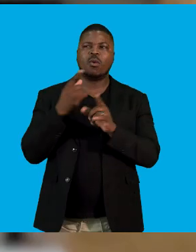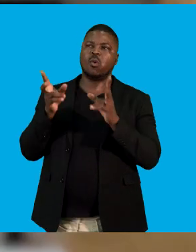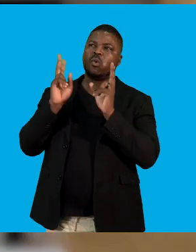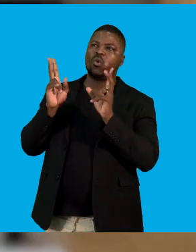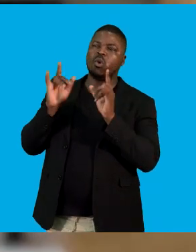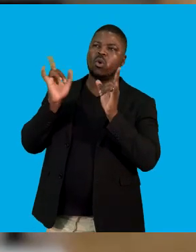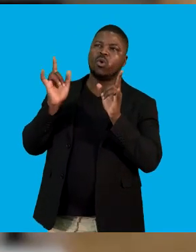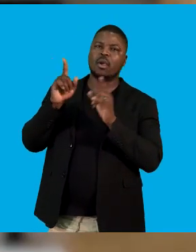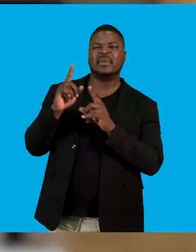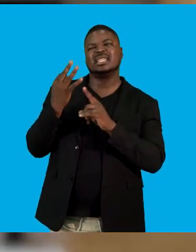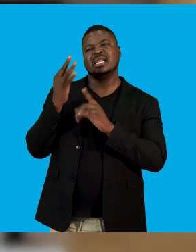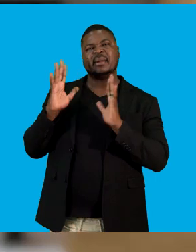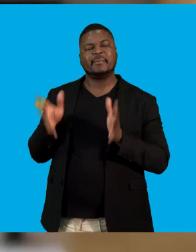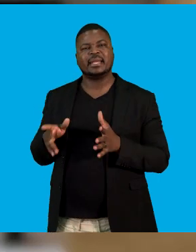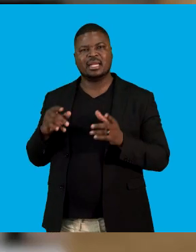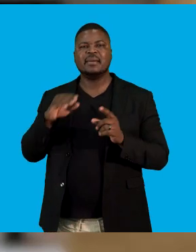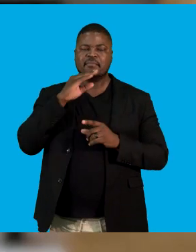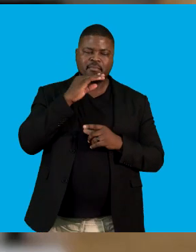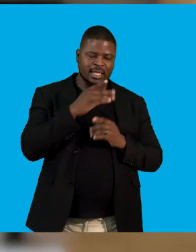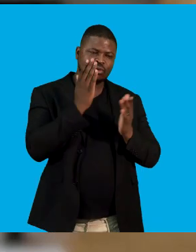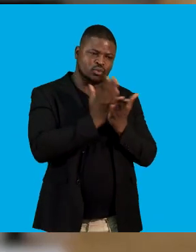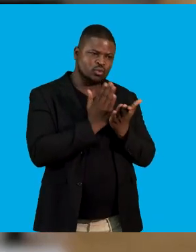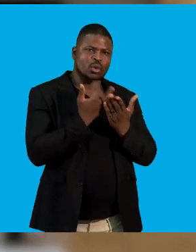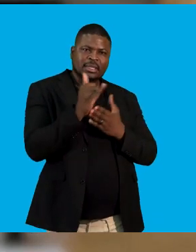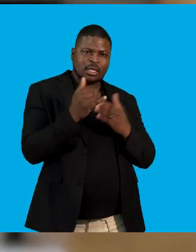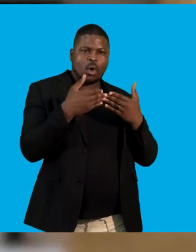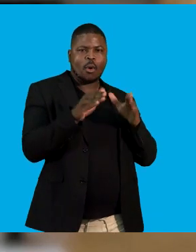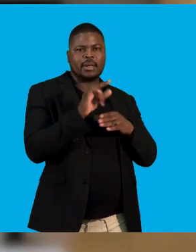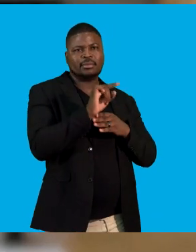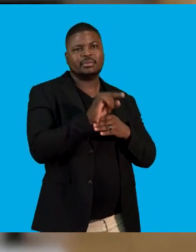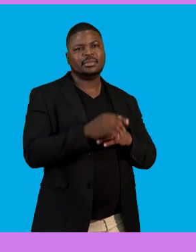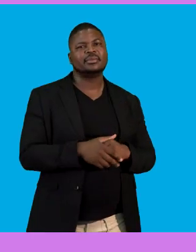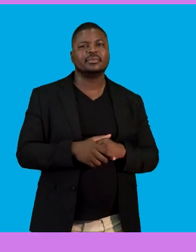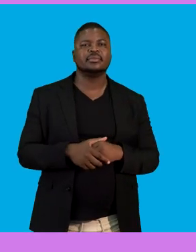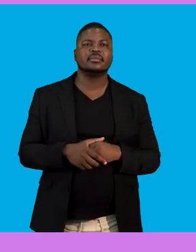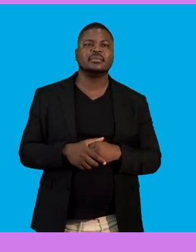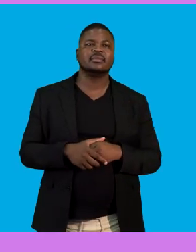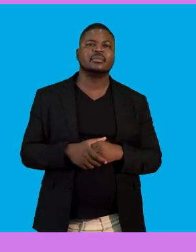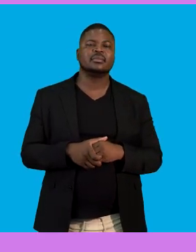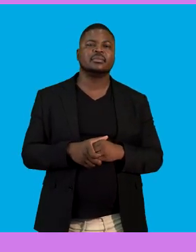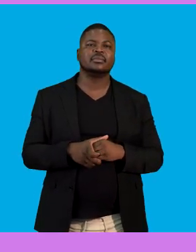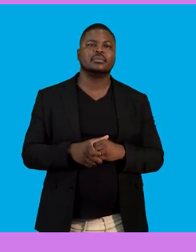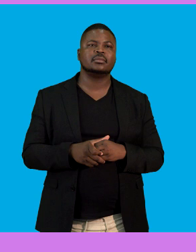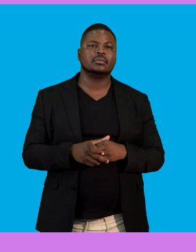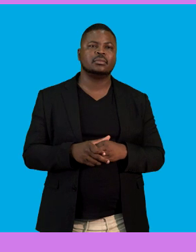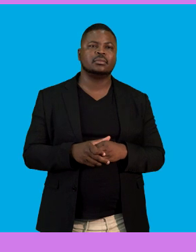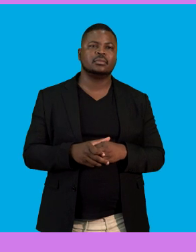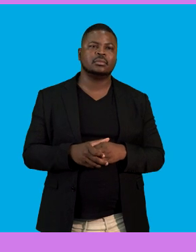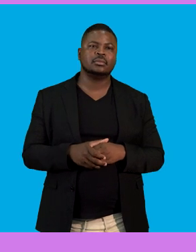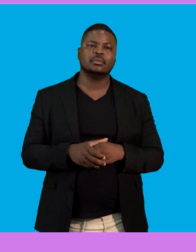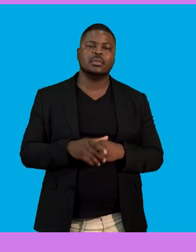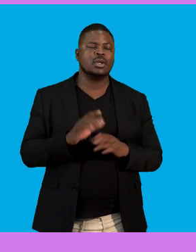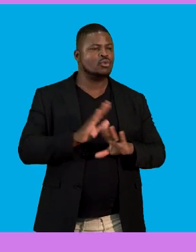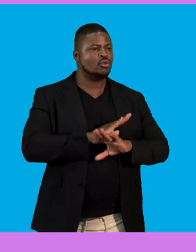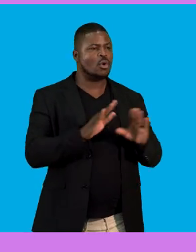are sitting the whole day and probably watching TV the entire day. So this was not during school holidays. It